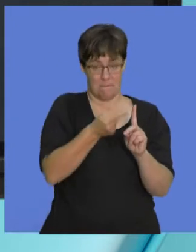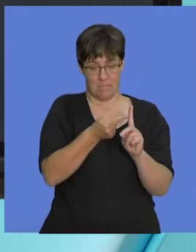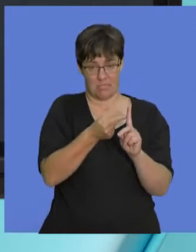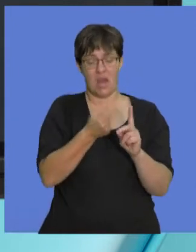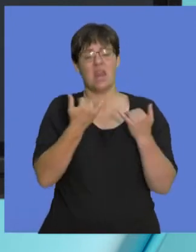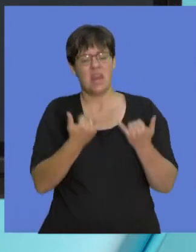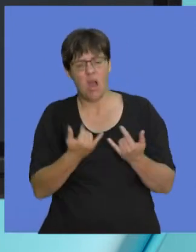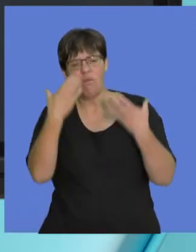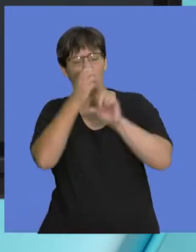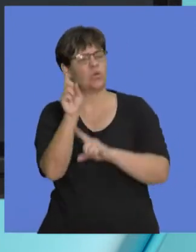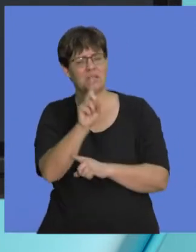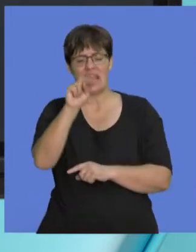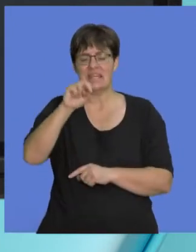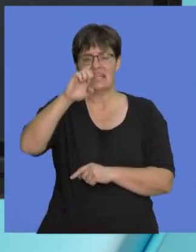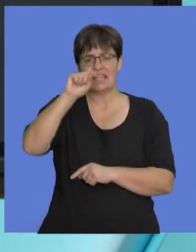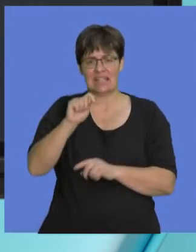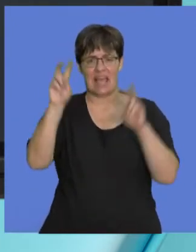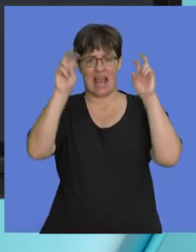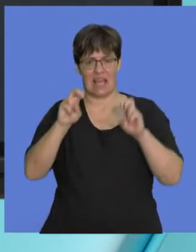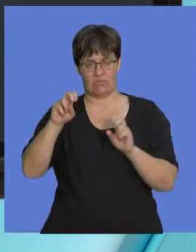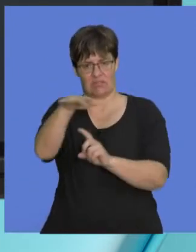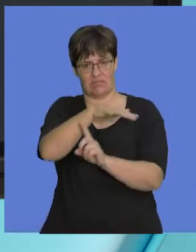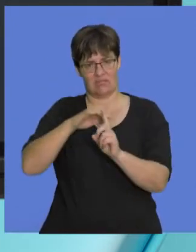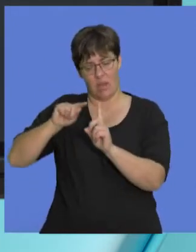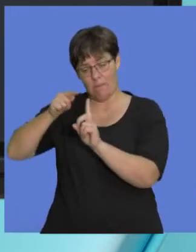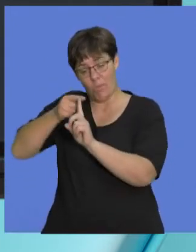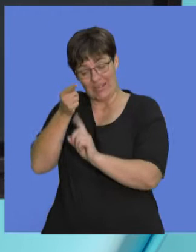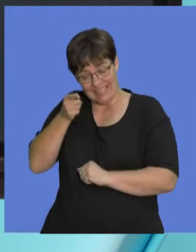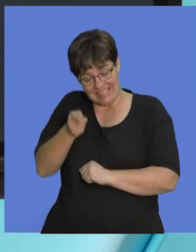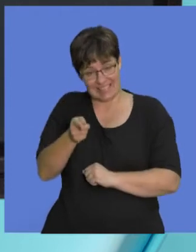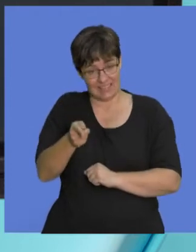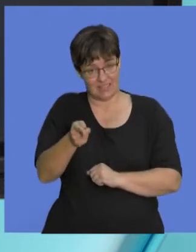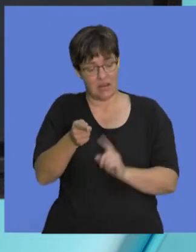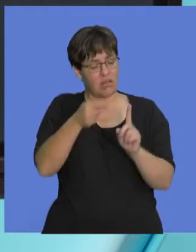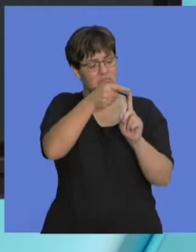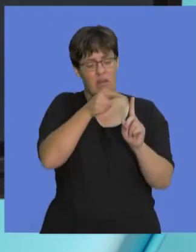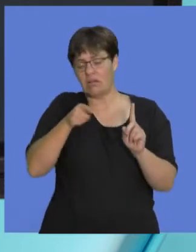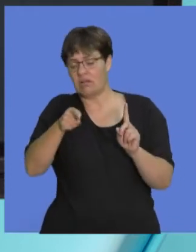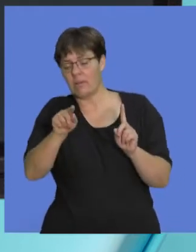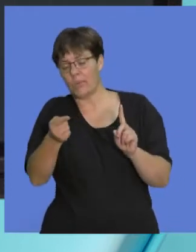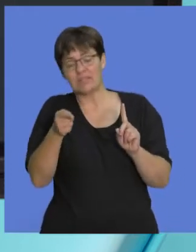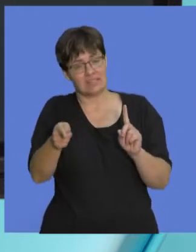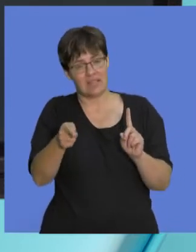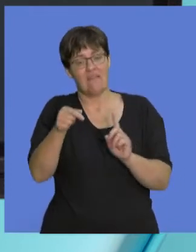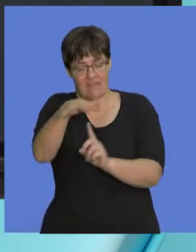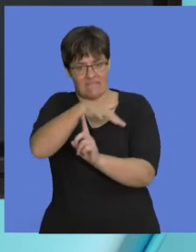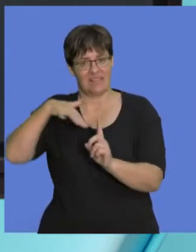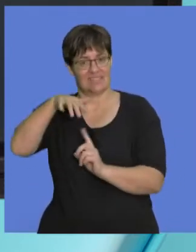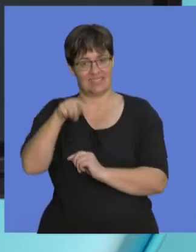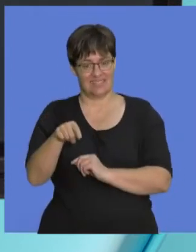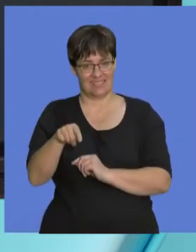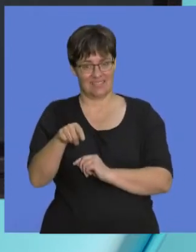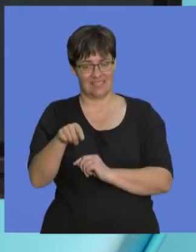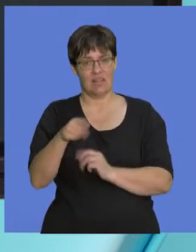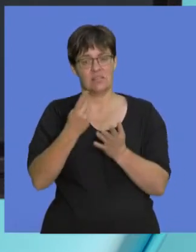net electric field at a point, whereby we know that around a point charge there is an electric field, and then if we